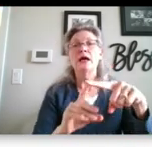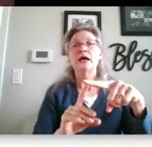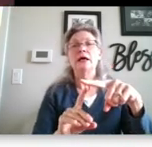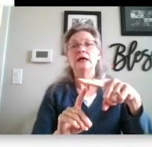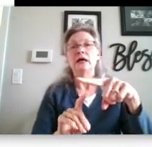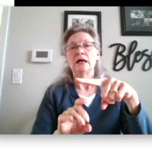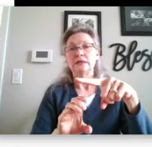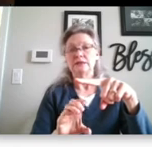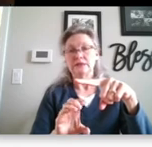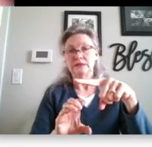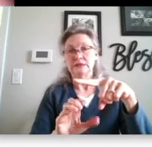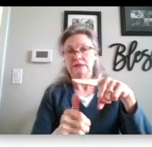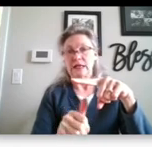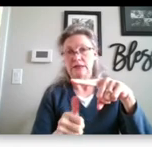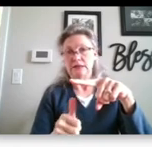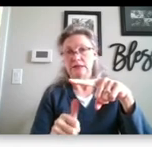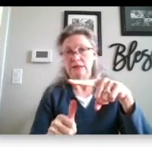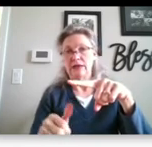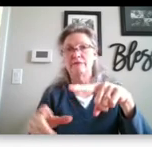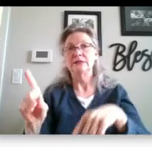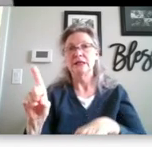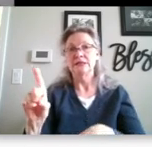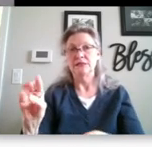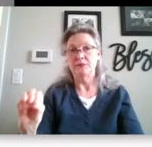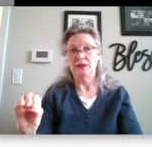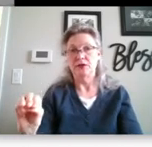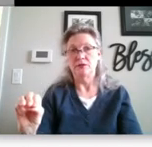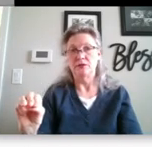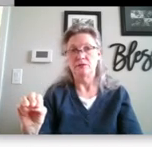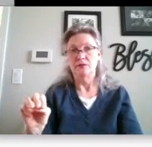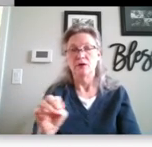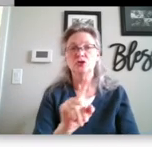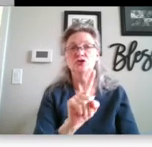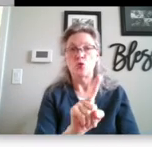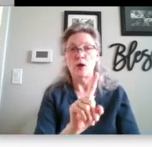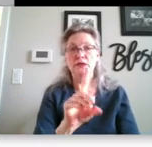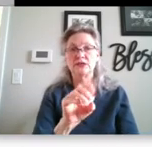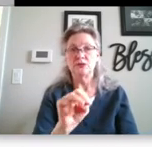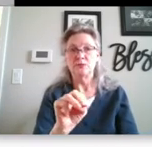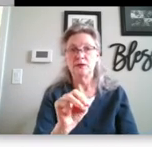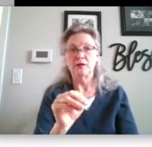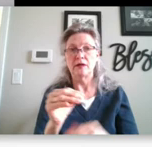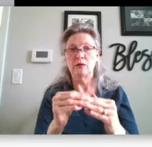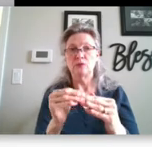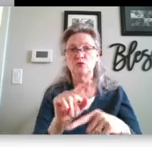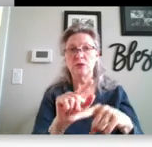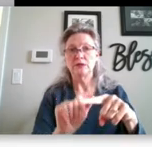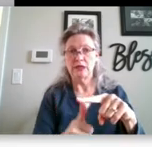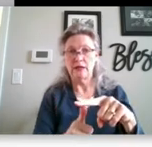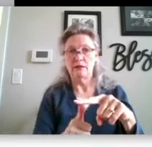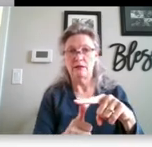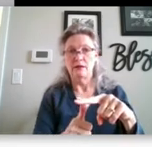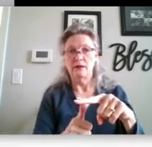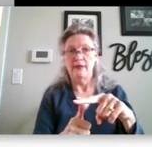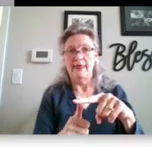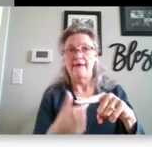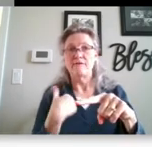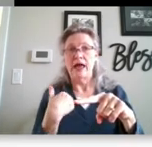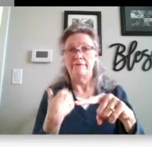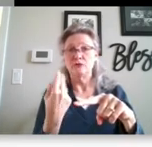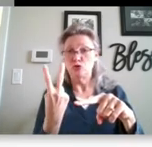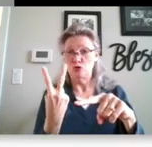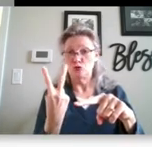2 decimeters, so 1 decimeter is 1/10 of a meter. If I've got